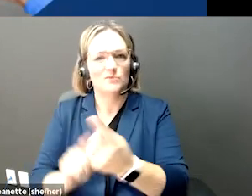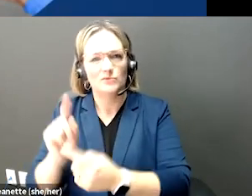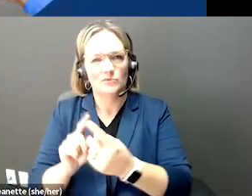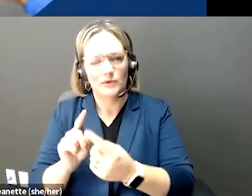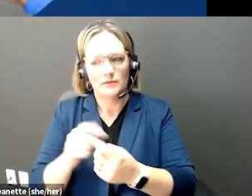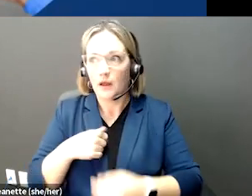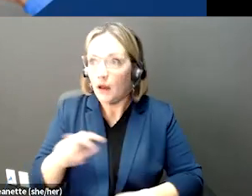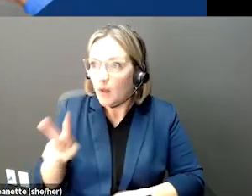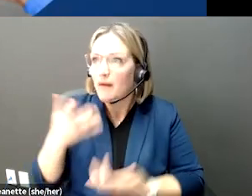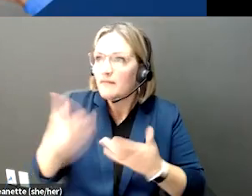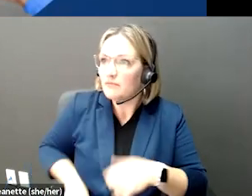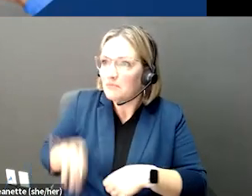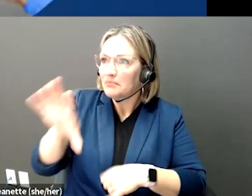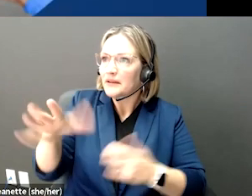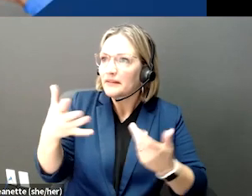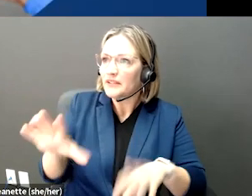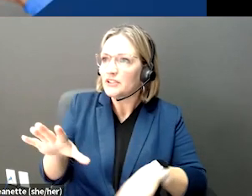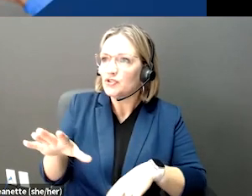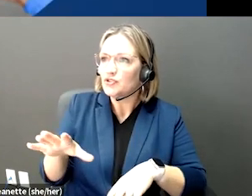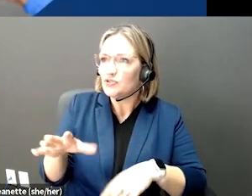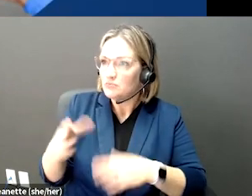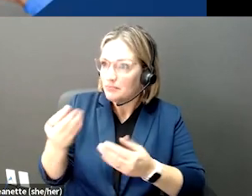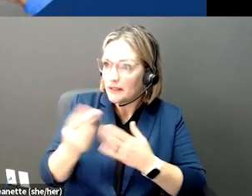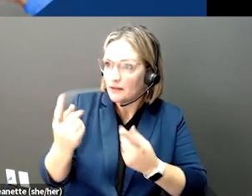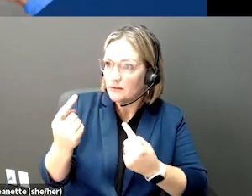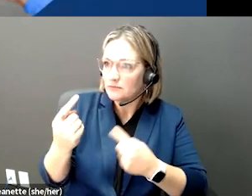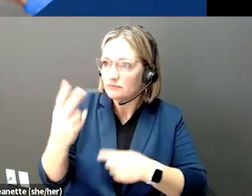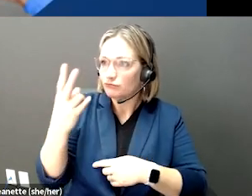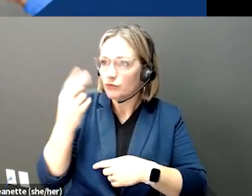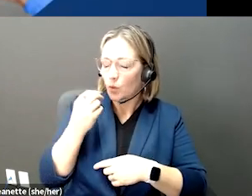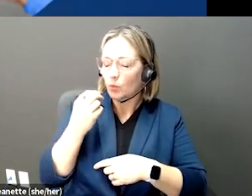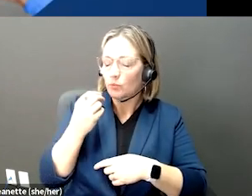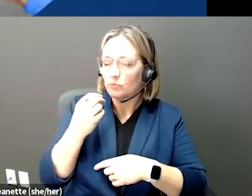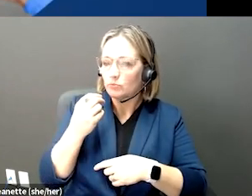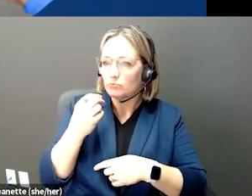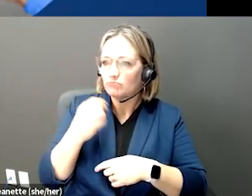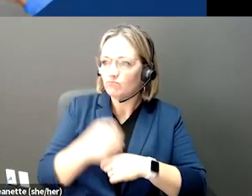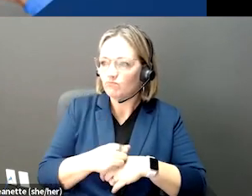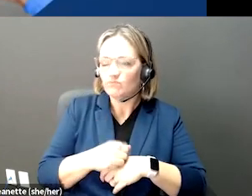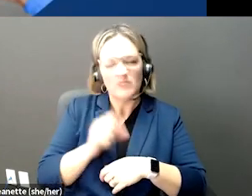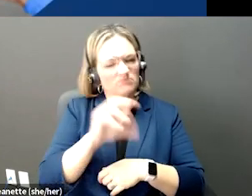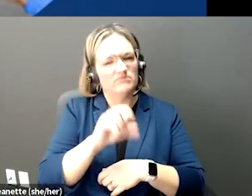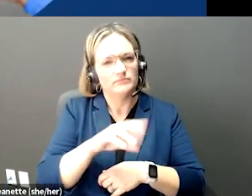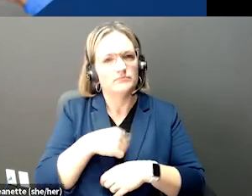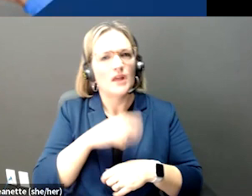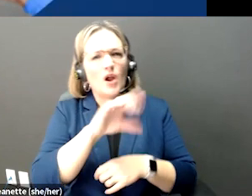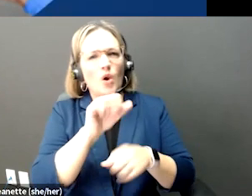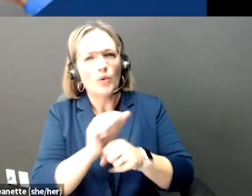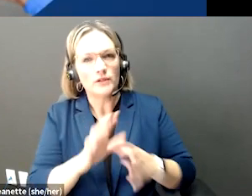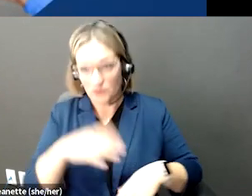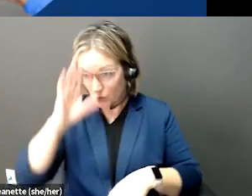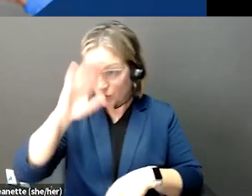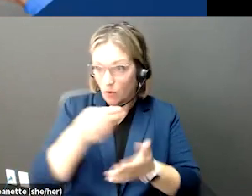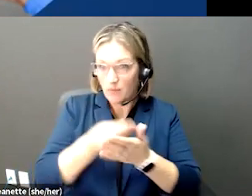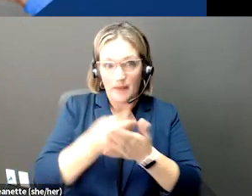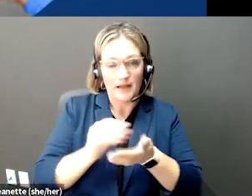back, but they said no. My coworker asked me if I heard about the special needs project. I said no. Then she